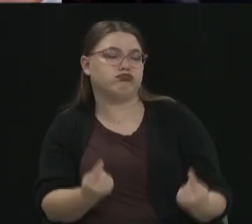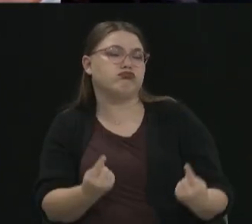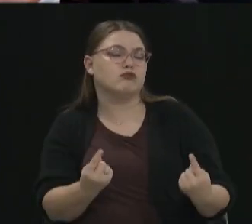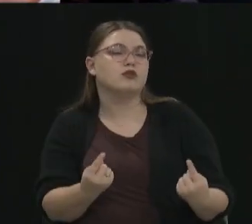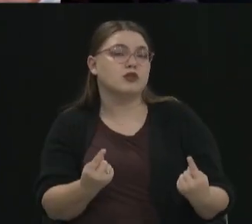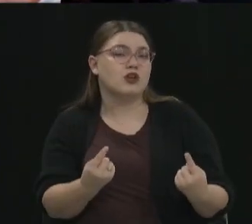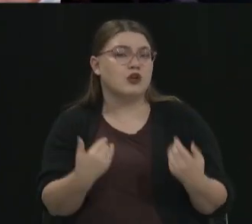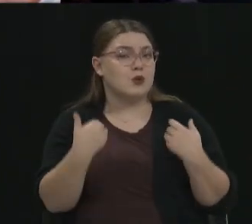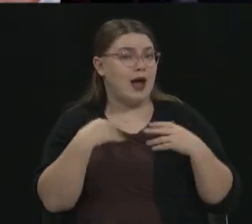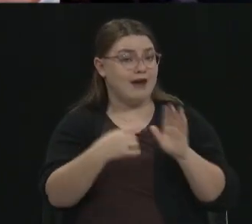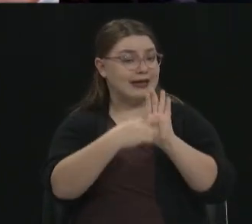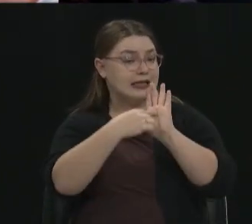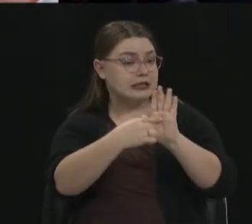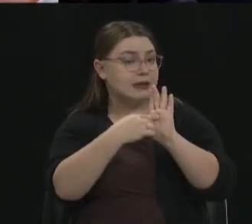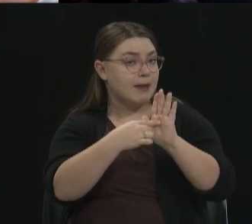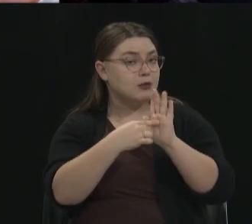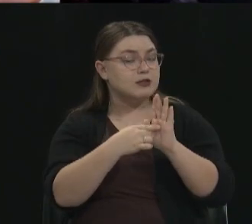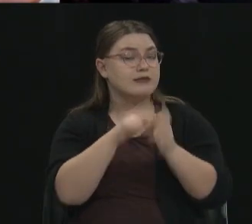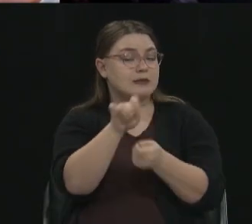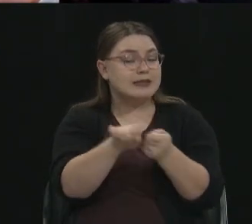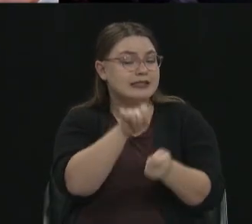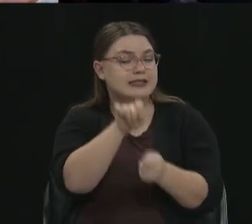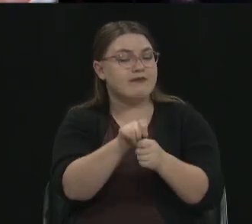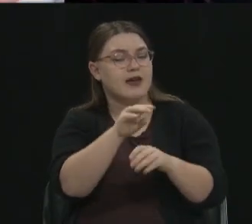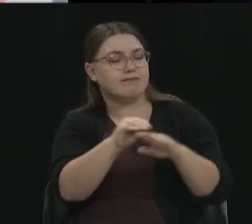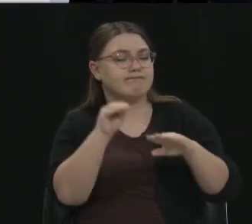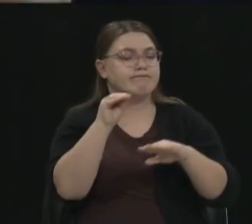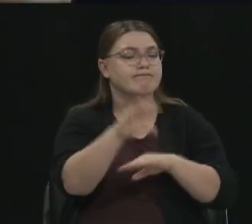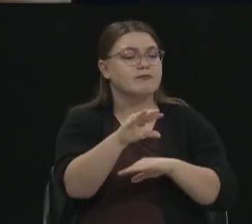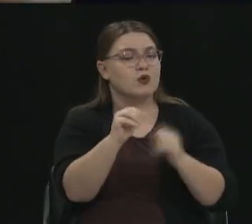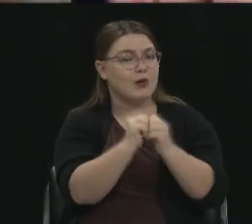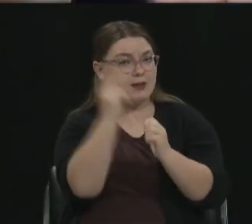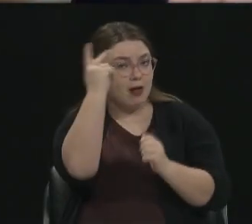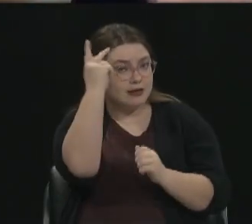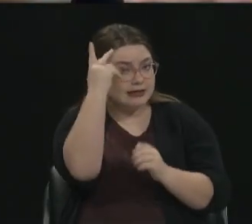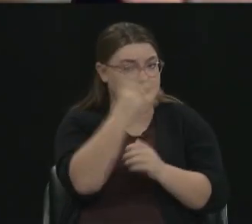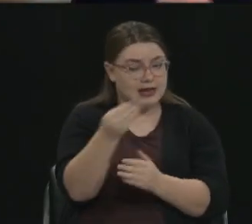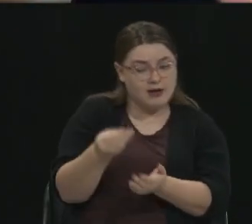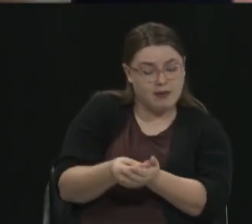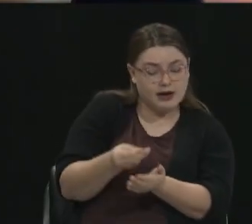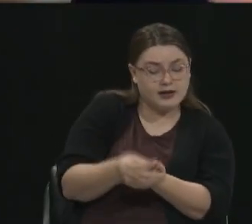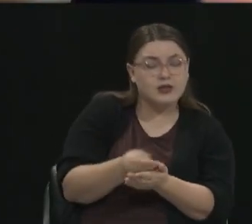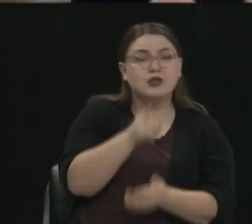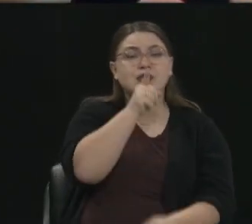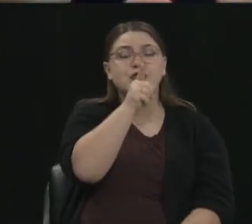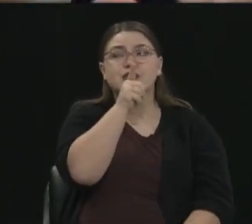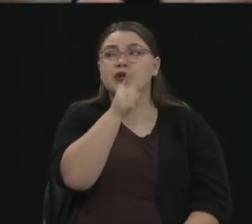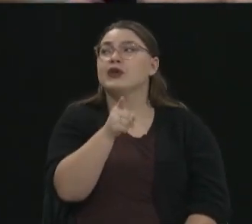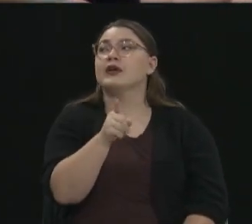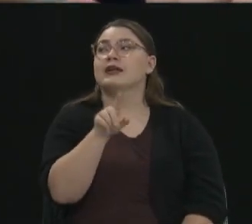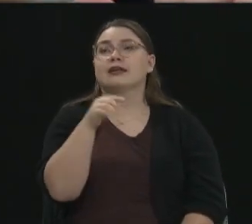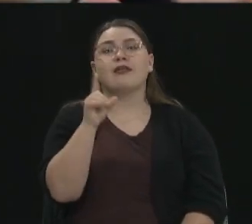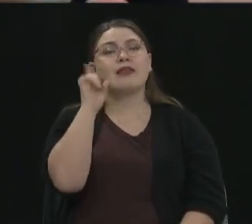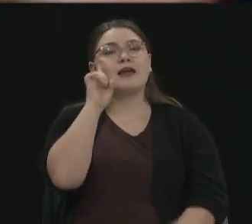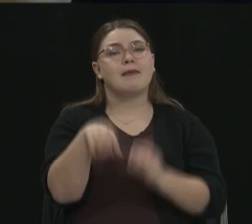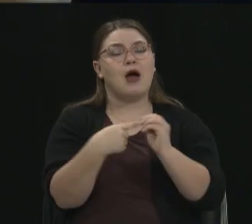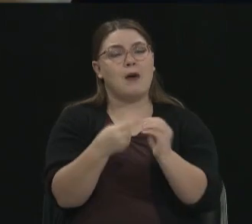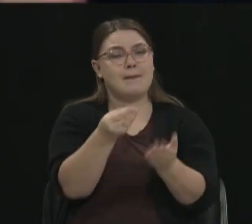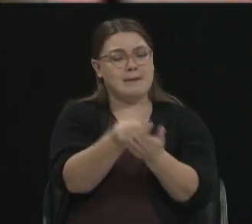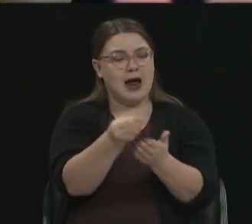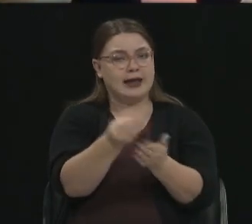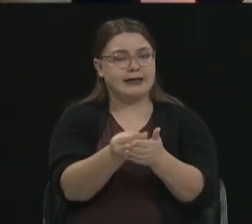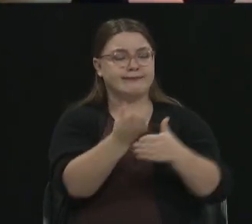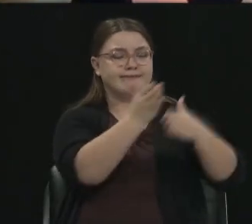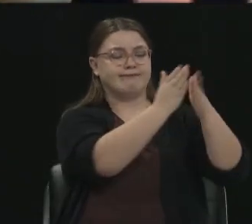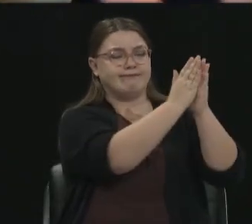the influence of money in politics? Mm-hmm. Well, first I want to think about money as being on a continuum.